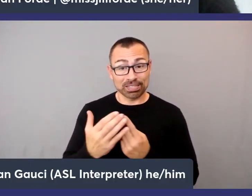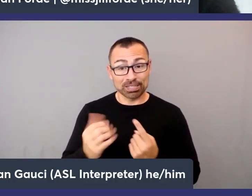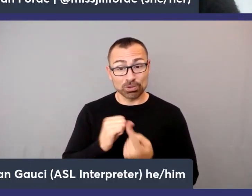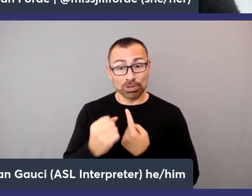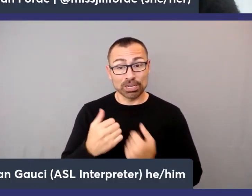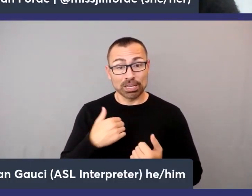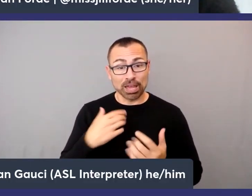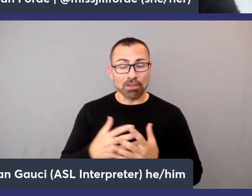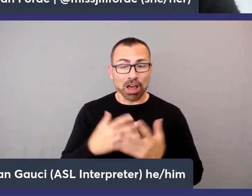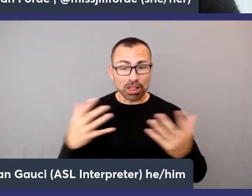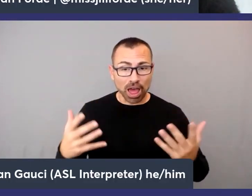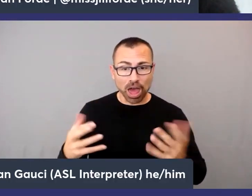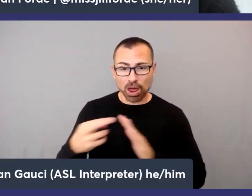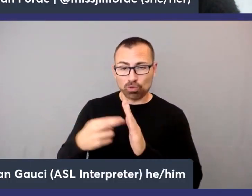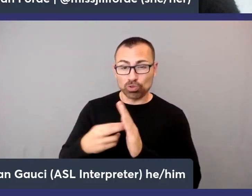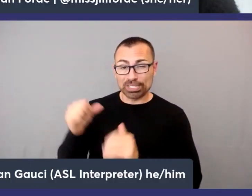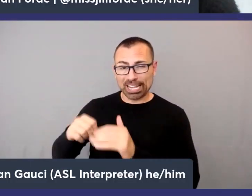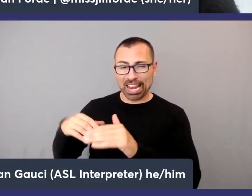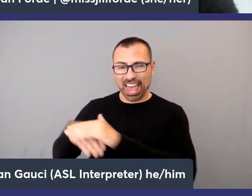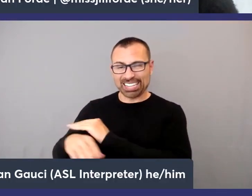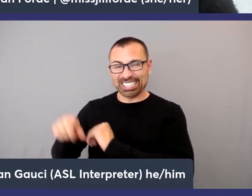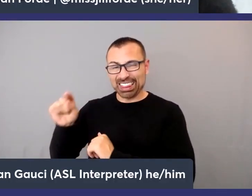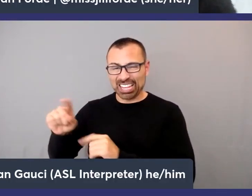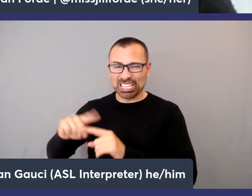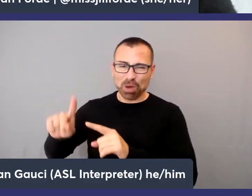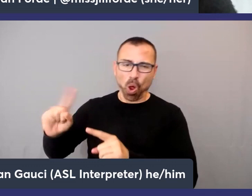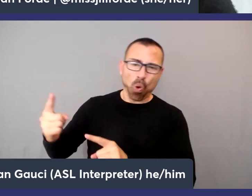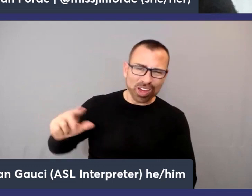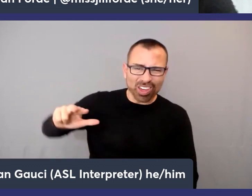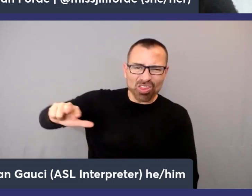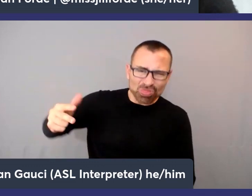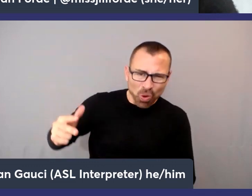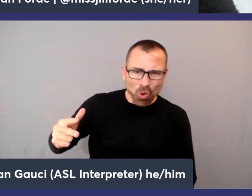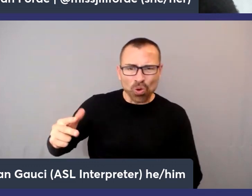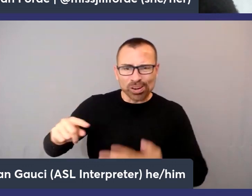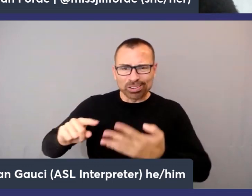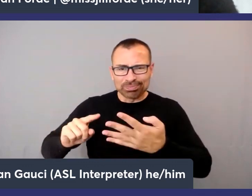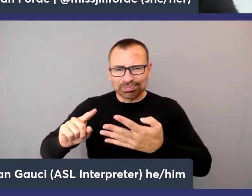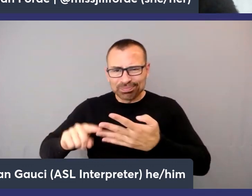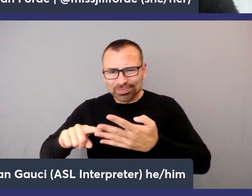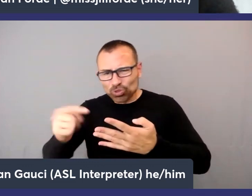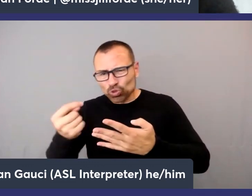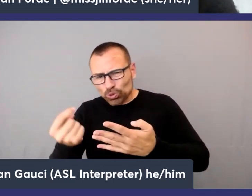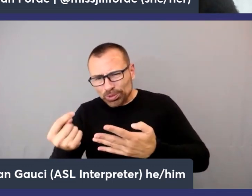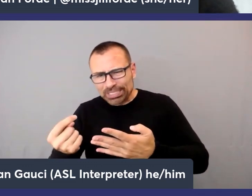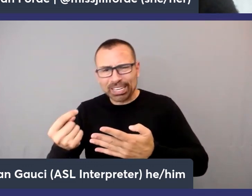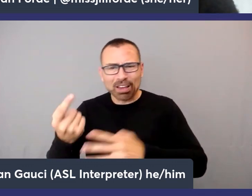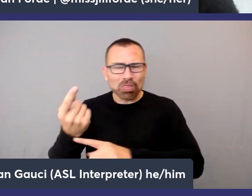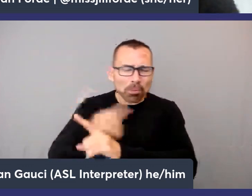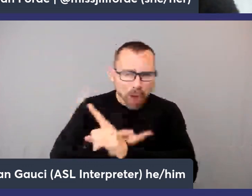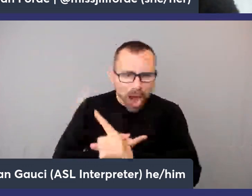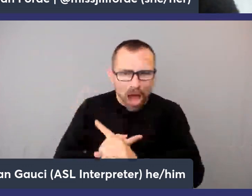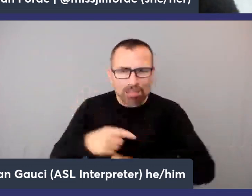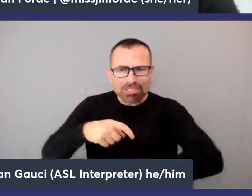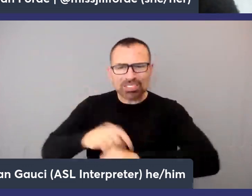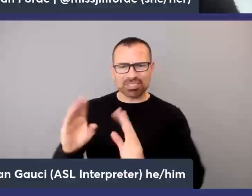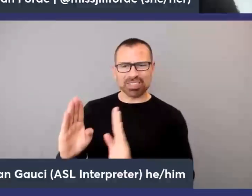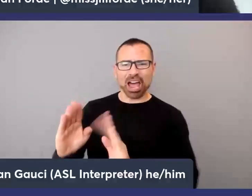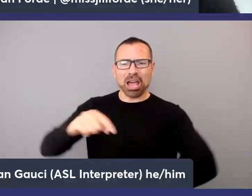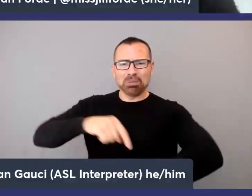can access this, but only on the 3rd Tuesday of the month between 7 and 9 p.m. or something like that. So you start